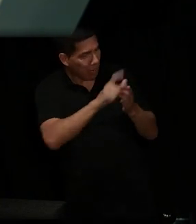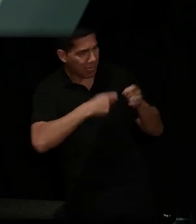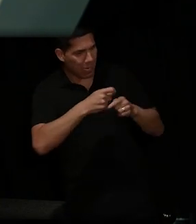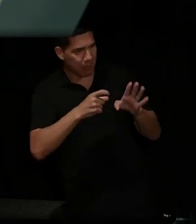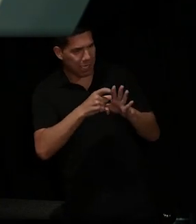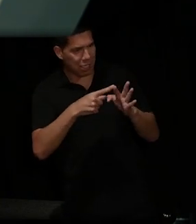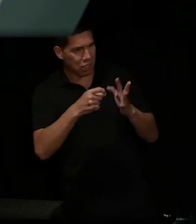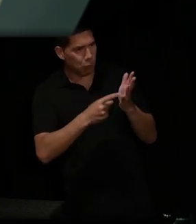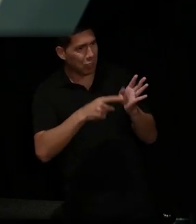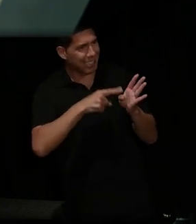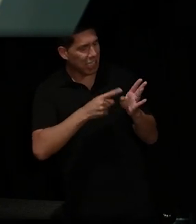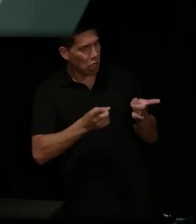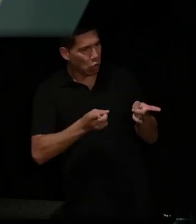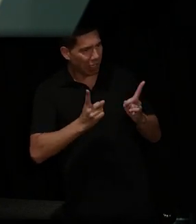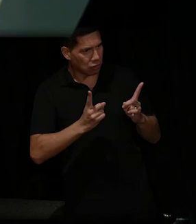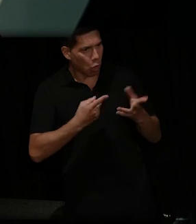of messaging.